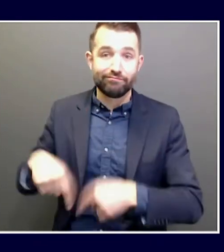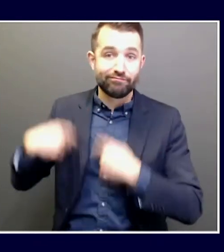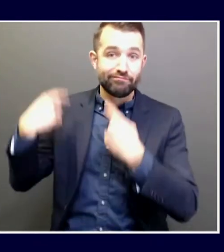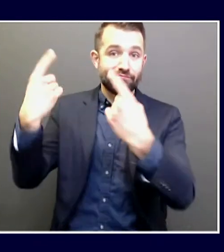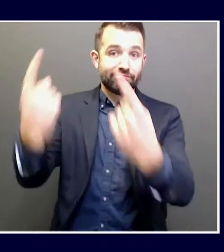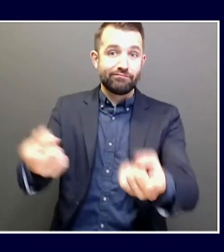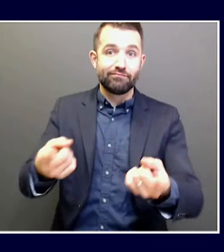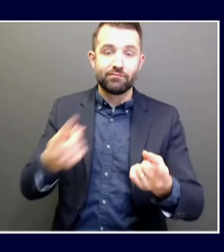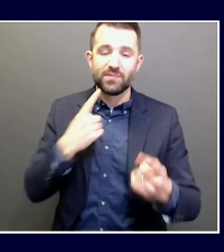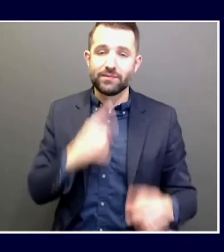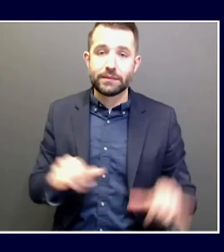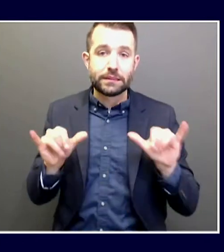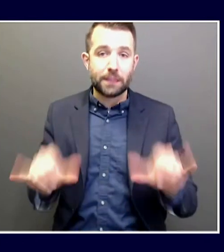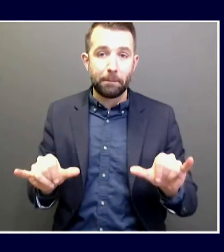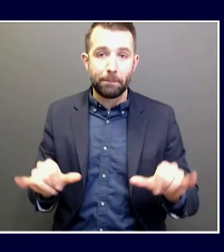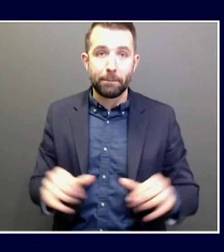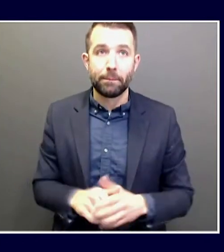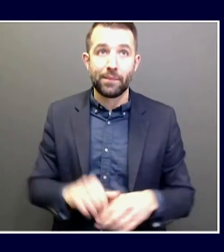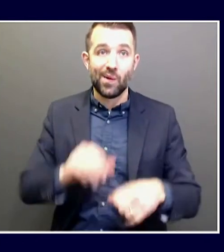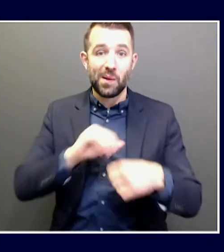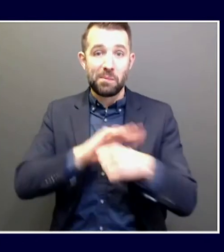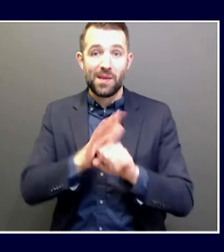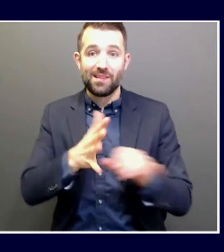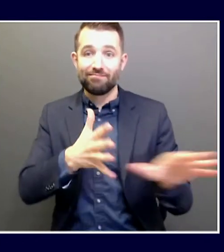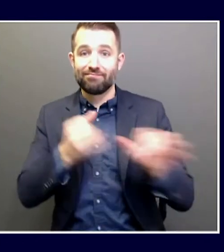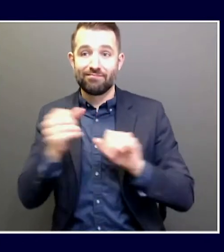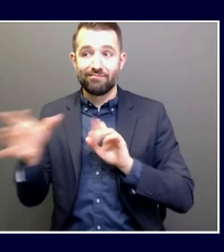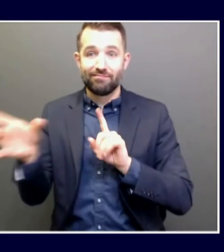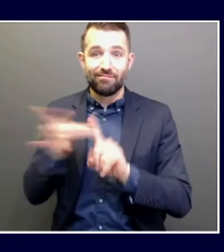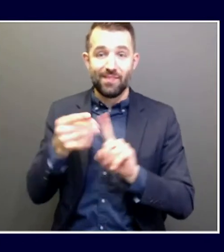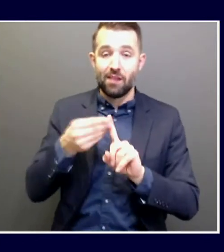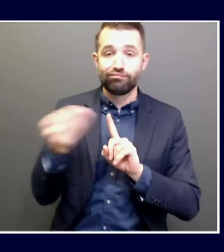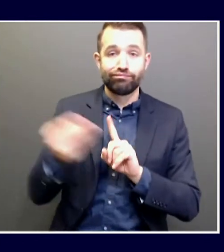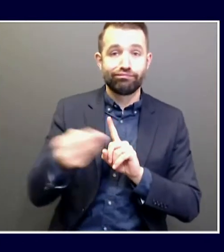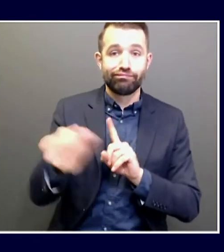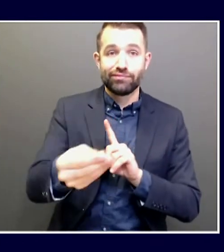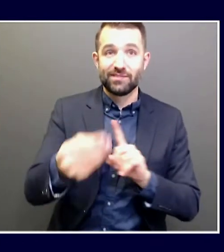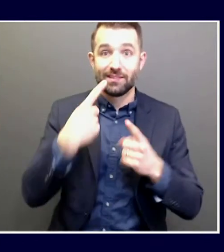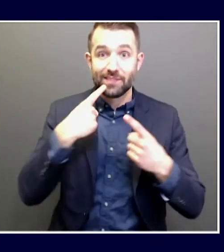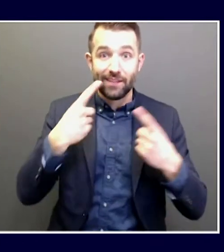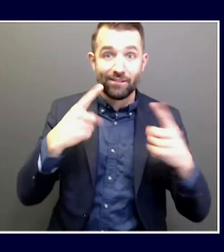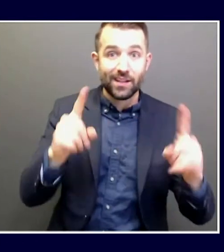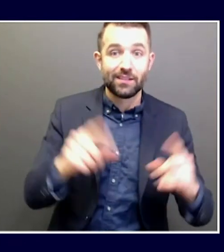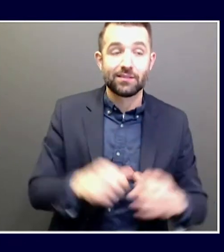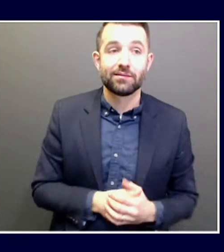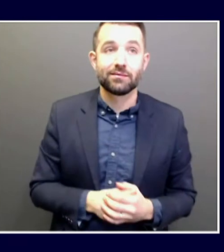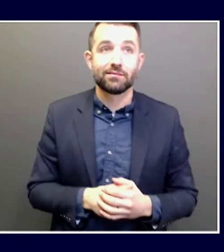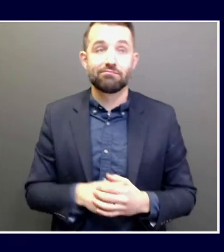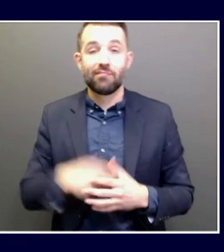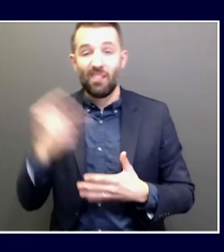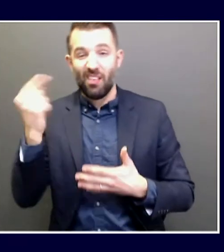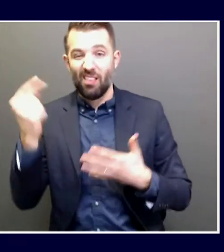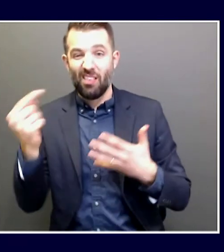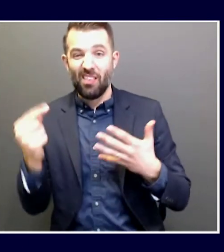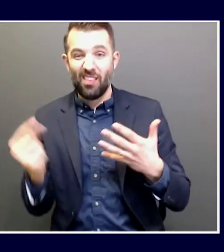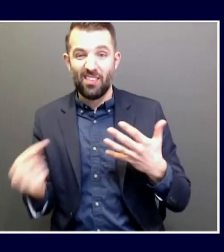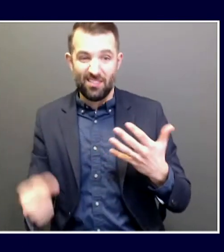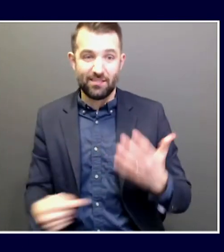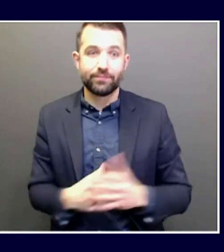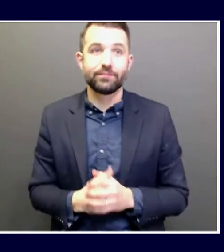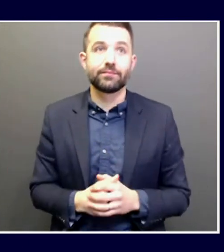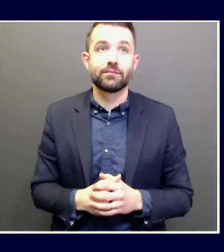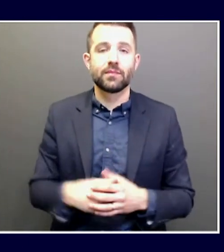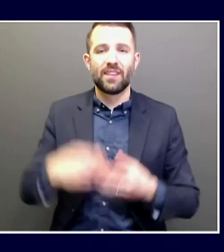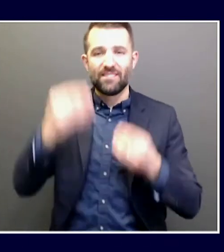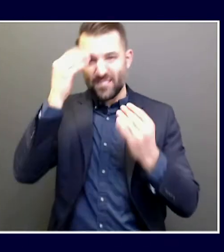how quickly it spreads, do masks work, what are the types of therapeutics that work with COVID-19. So there's been certainly